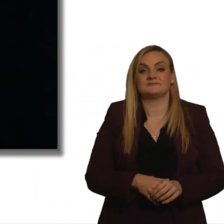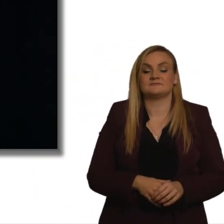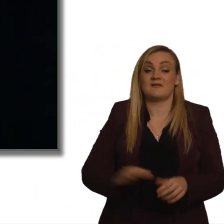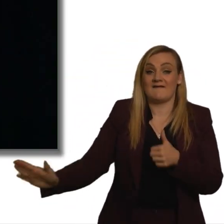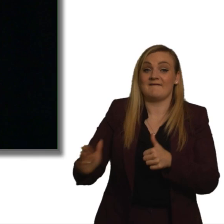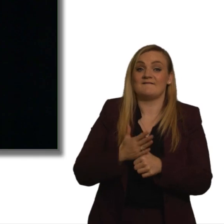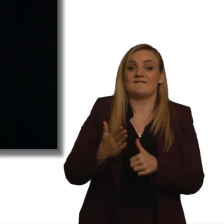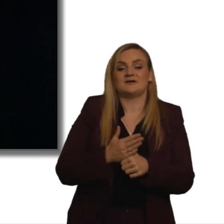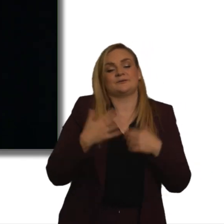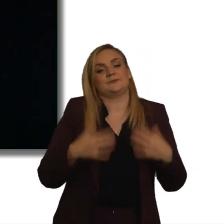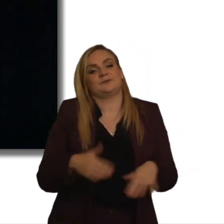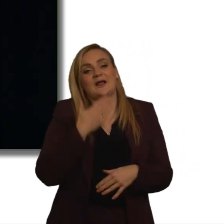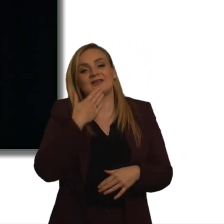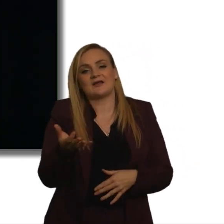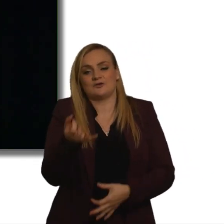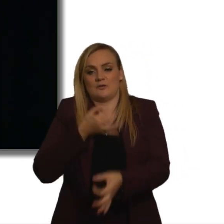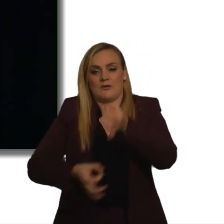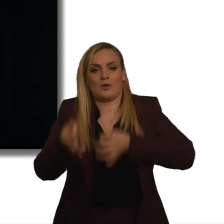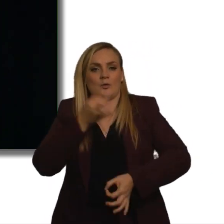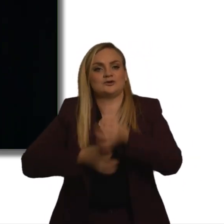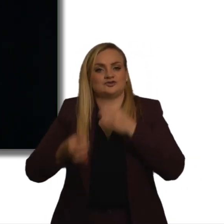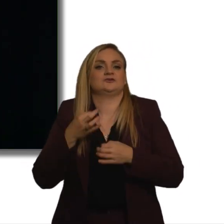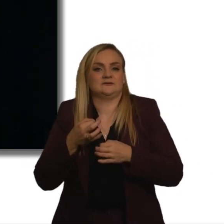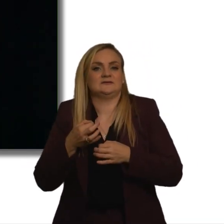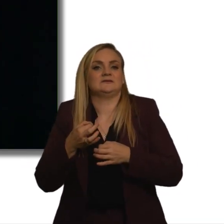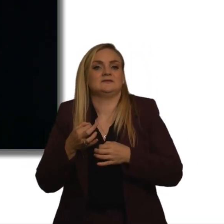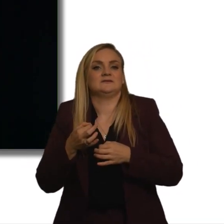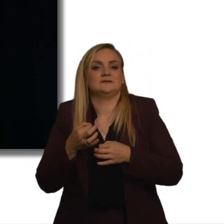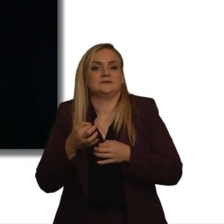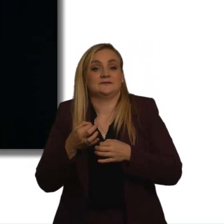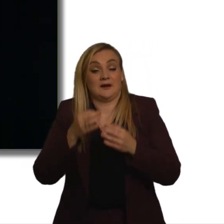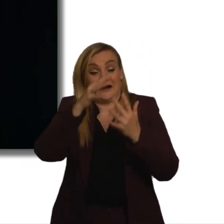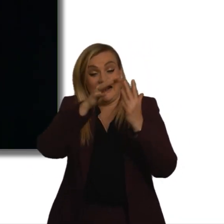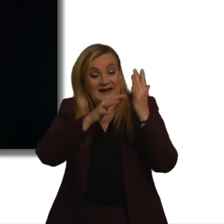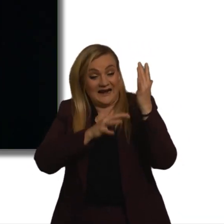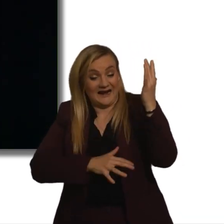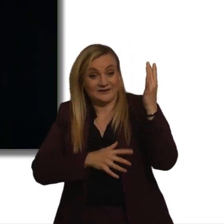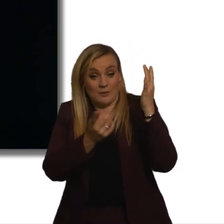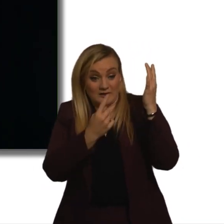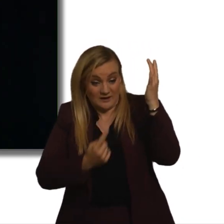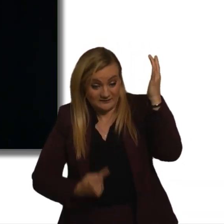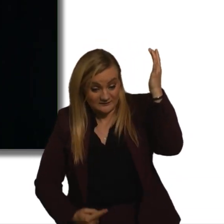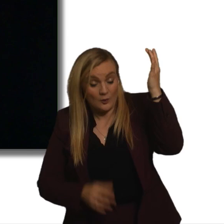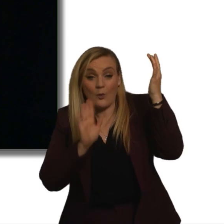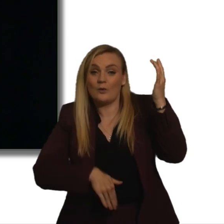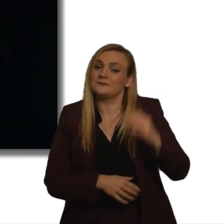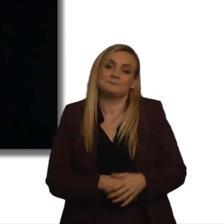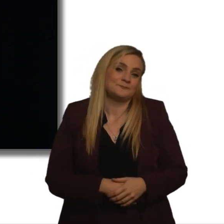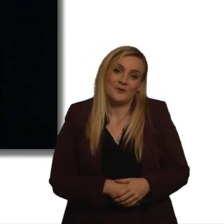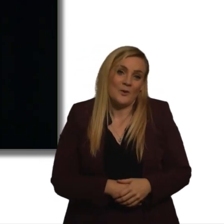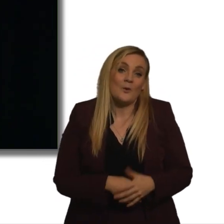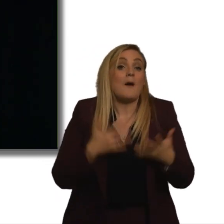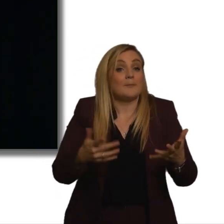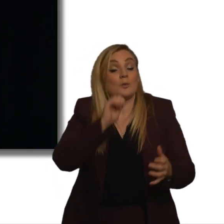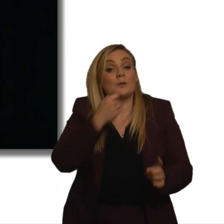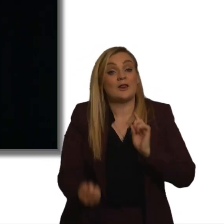thank you to everyone who submitted a question. We didn't get the chance, as you'd expect, to get through everything, but what we will do is provide